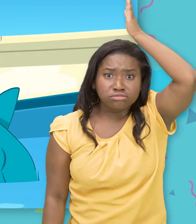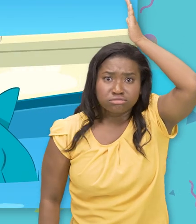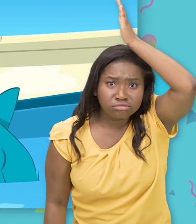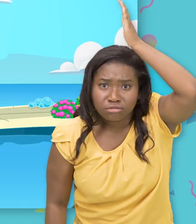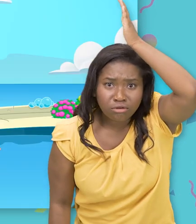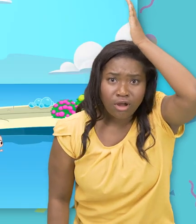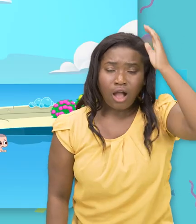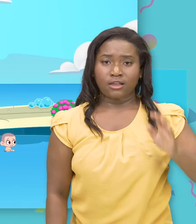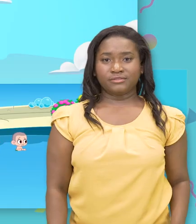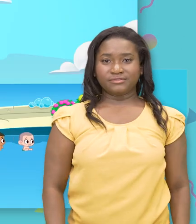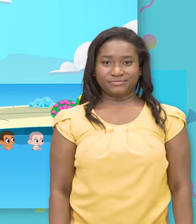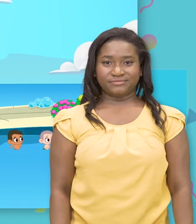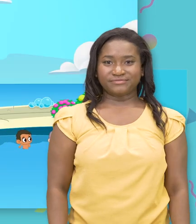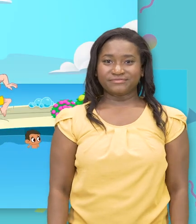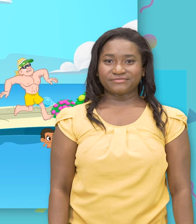A shark!